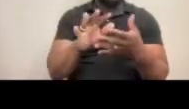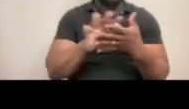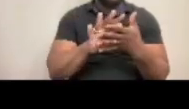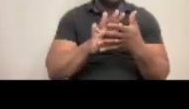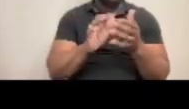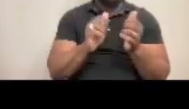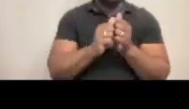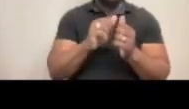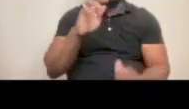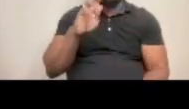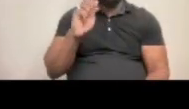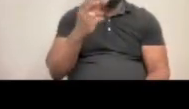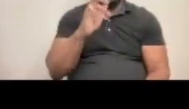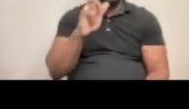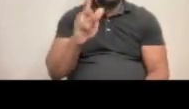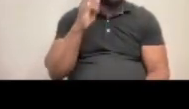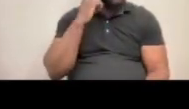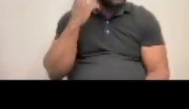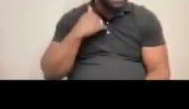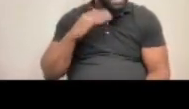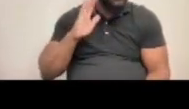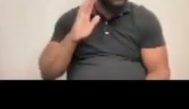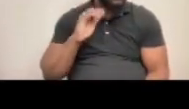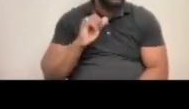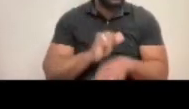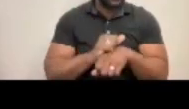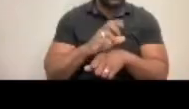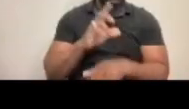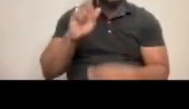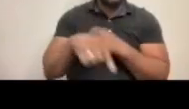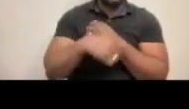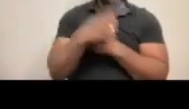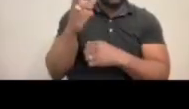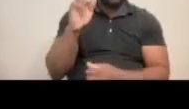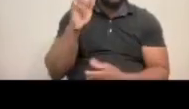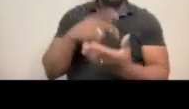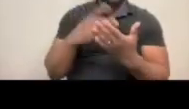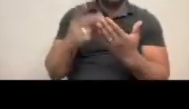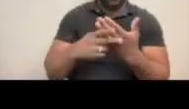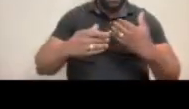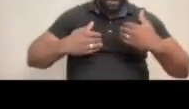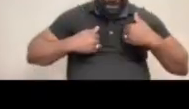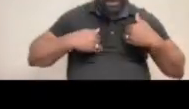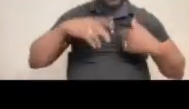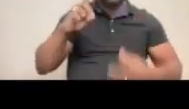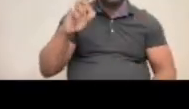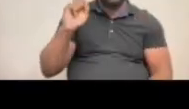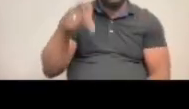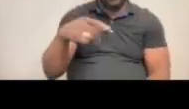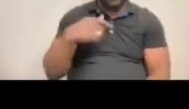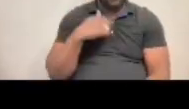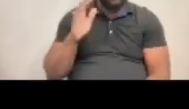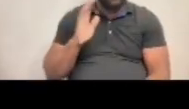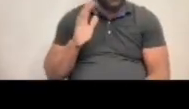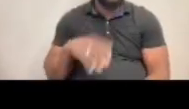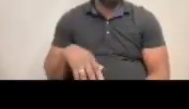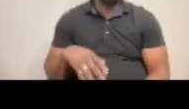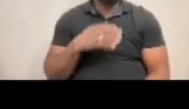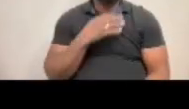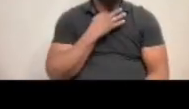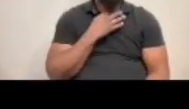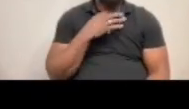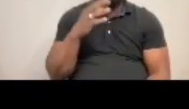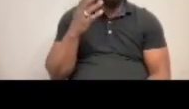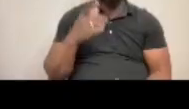was once a direct support professional who worked at a day program. So the person asked, what supports can help the DSP succeed